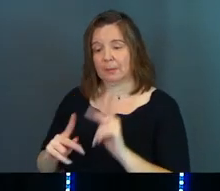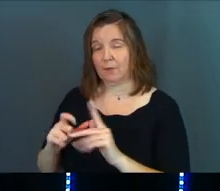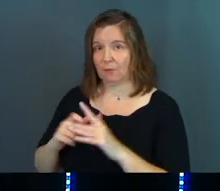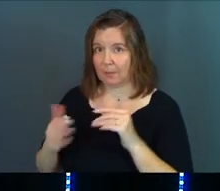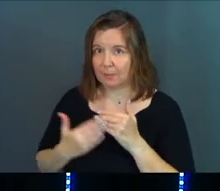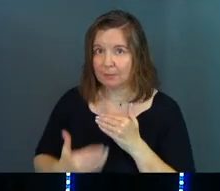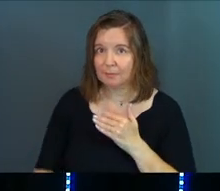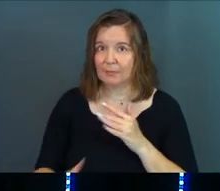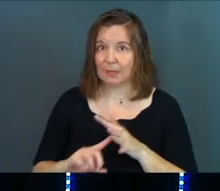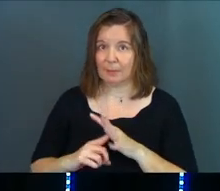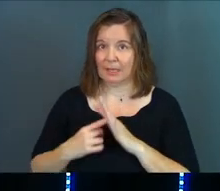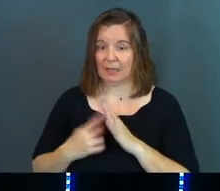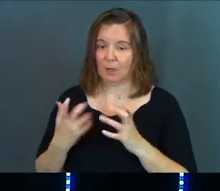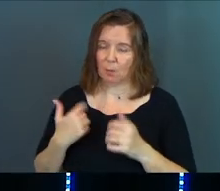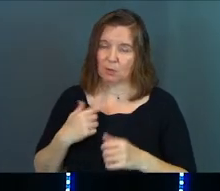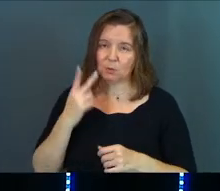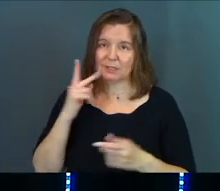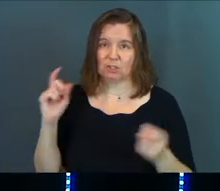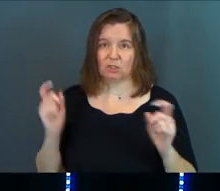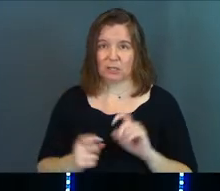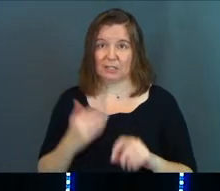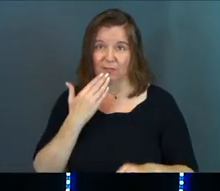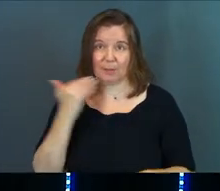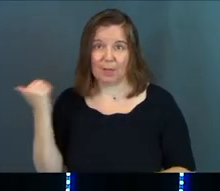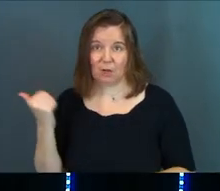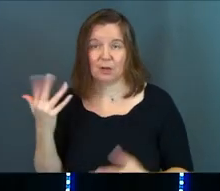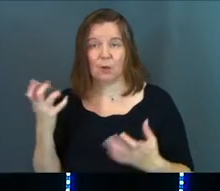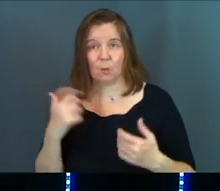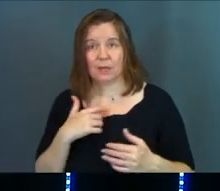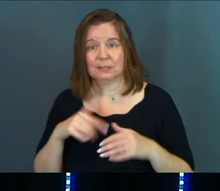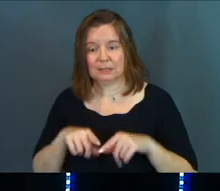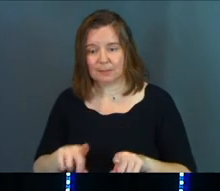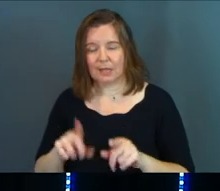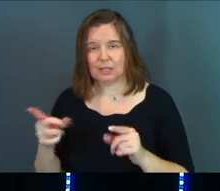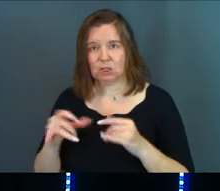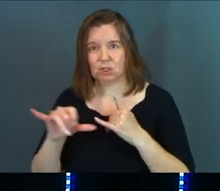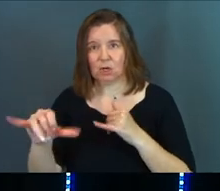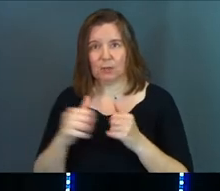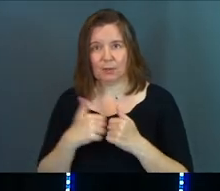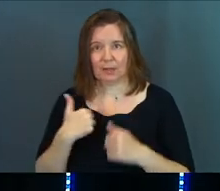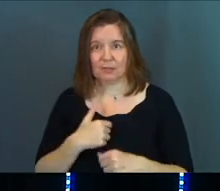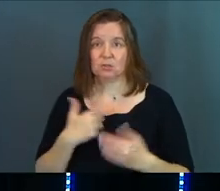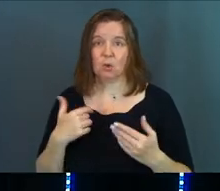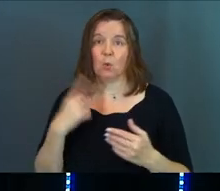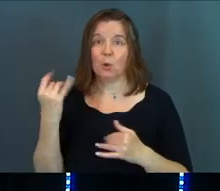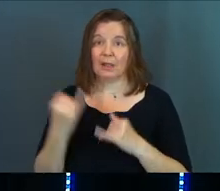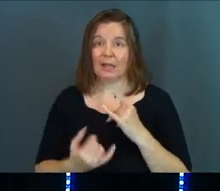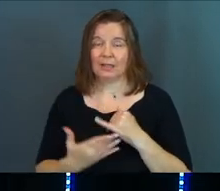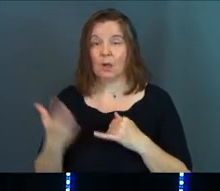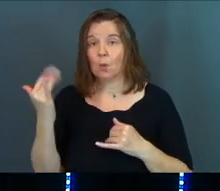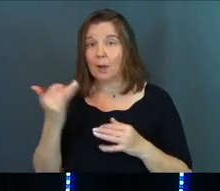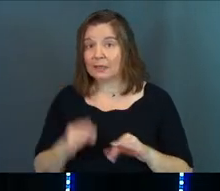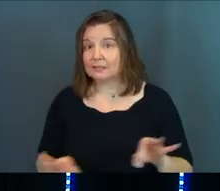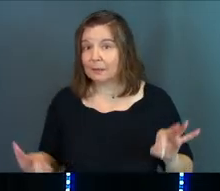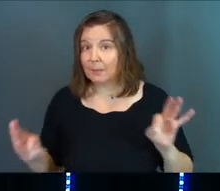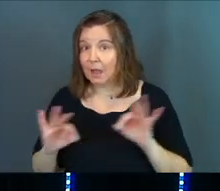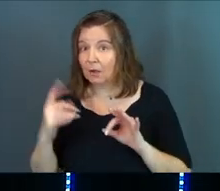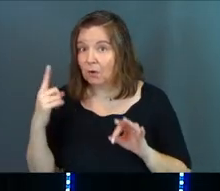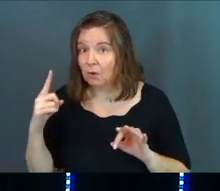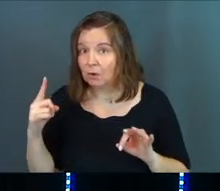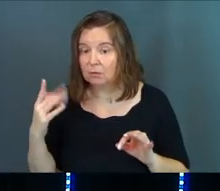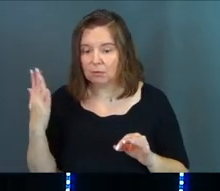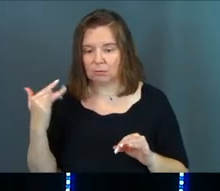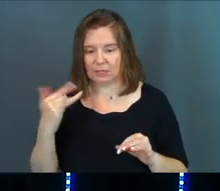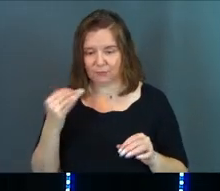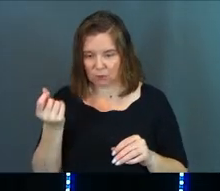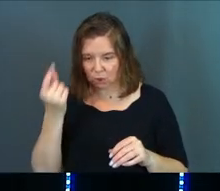beginning. He wants to see us change for the better. He wants to spend eternity with us. So one last thing, why does it all matter? Why